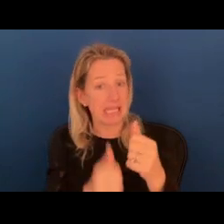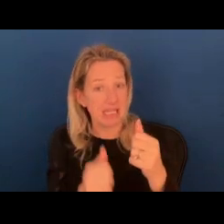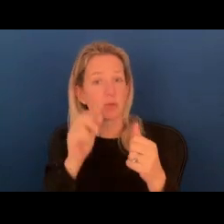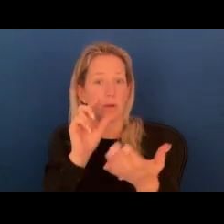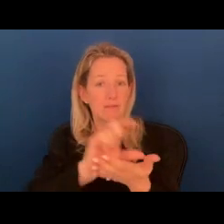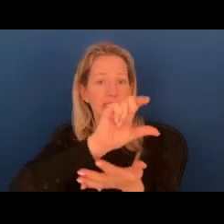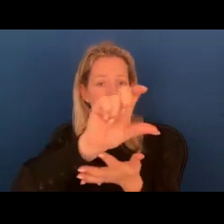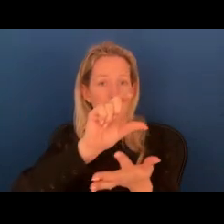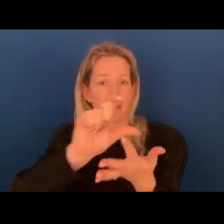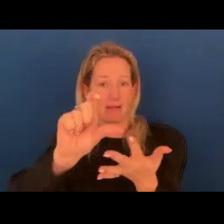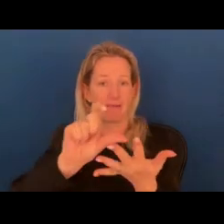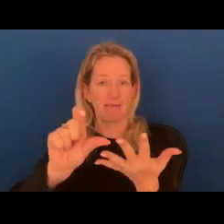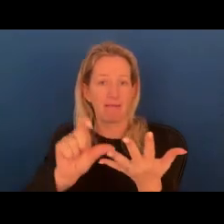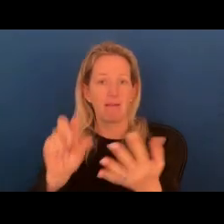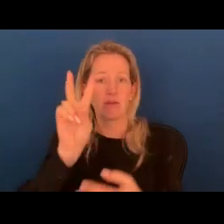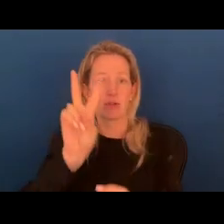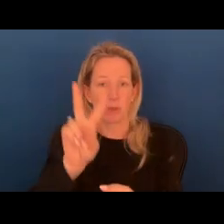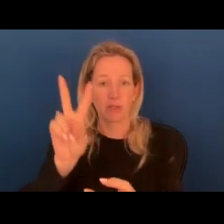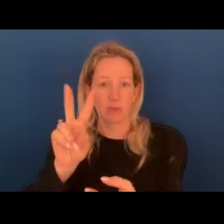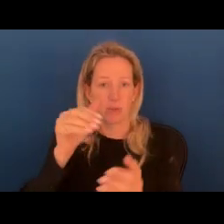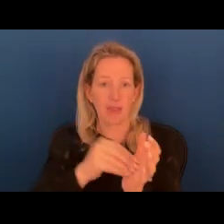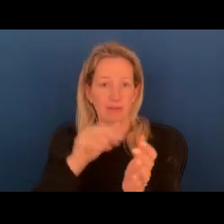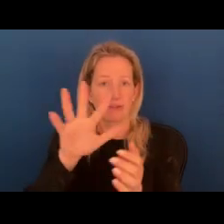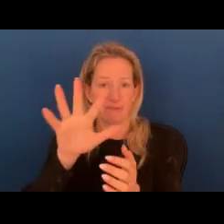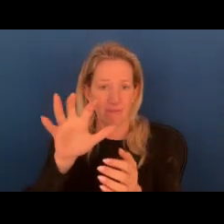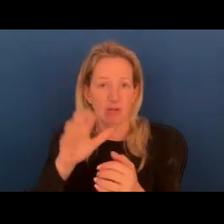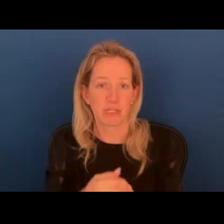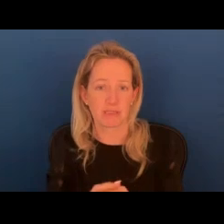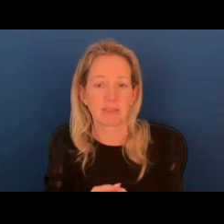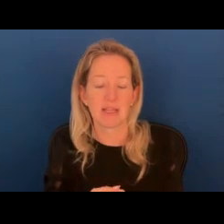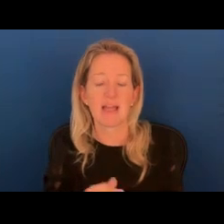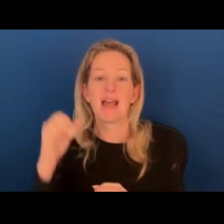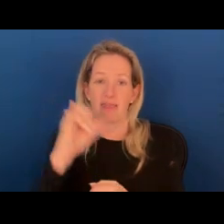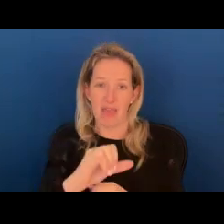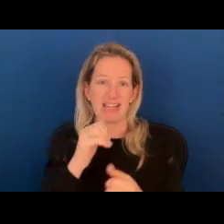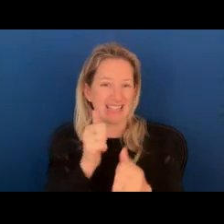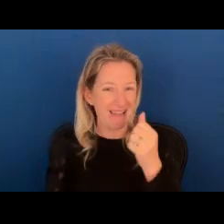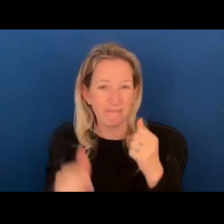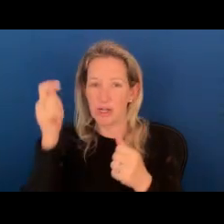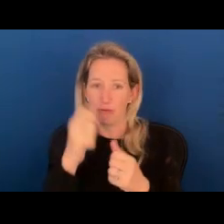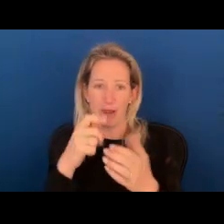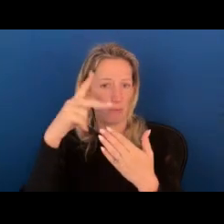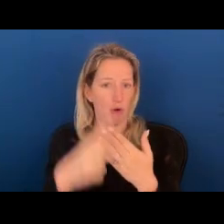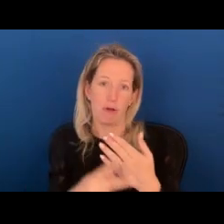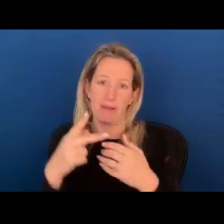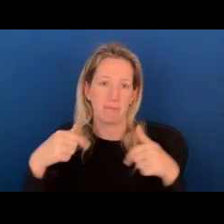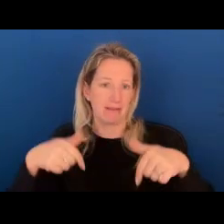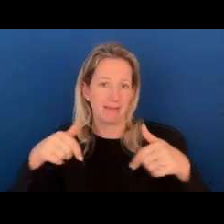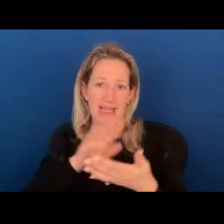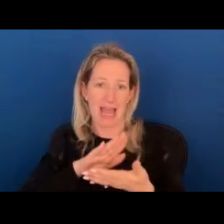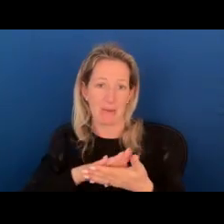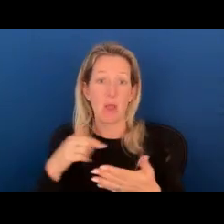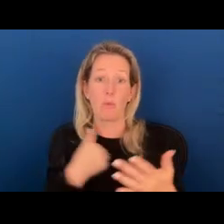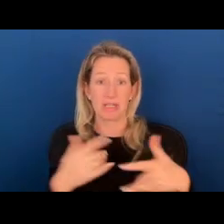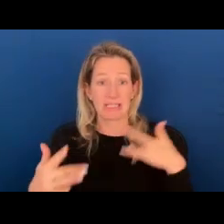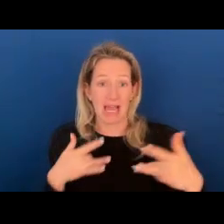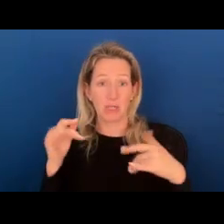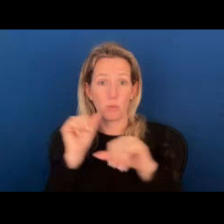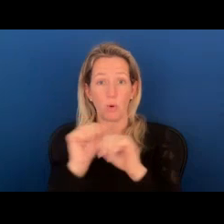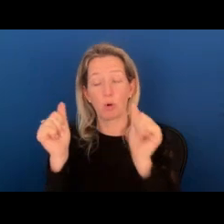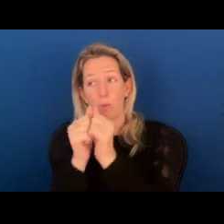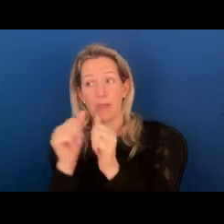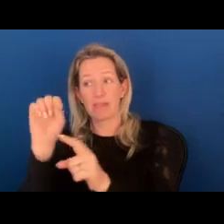$22,500. And that's one of the things we do with every grant program at the Academy. And we were excited about working with Sea Grant and Noah on this because